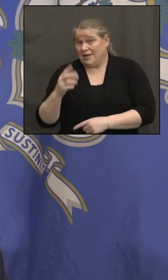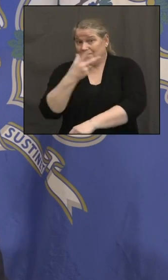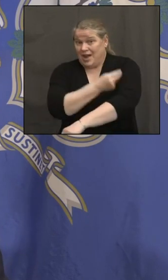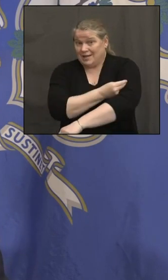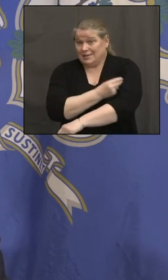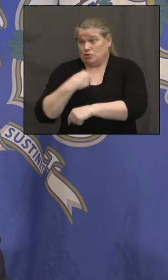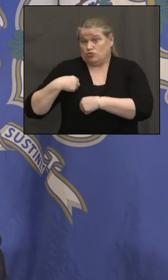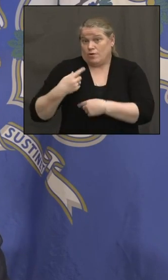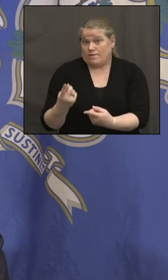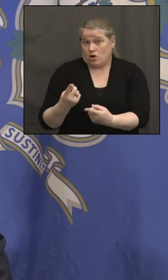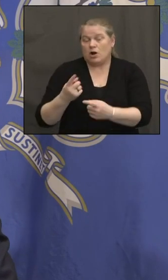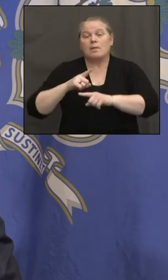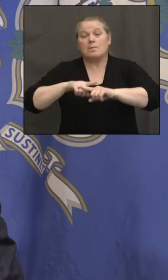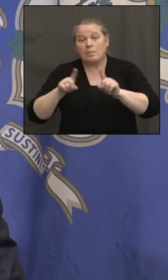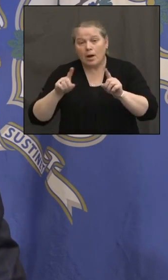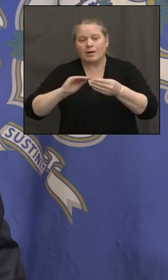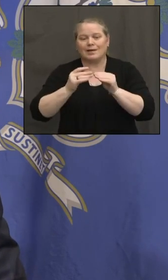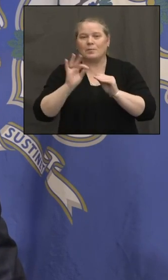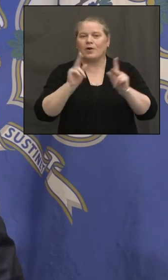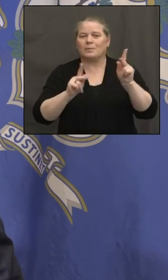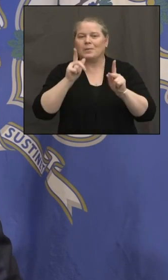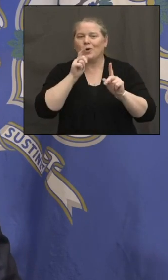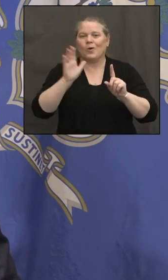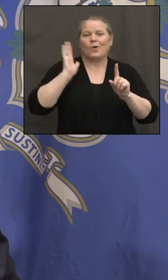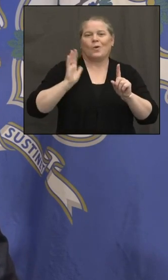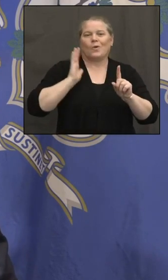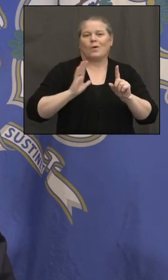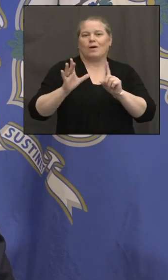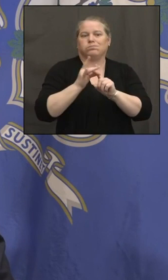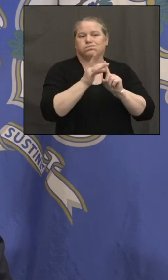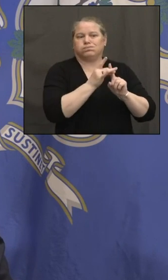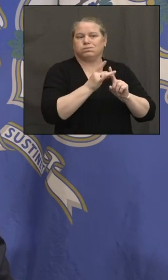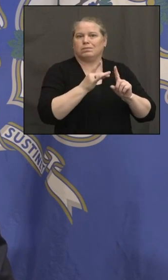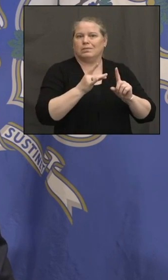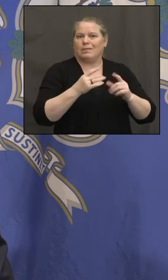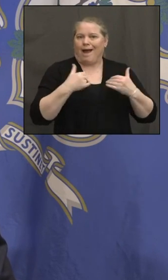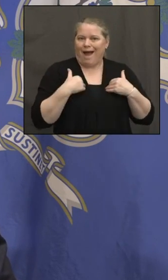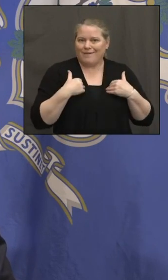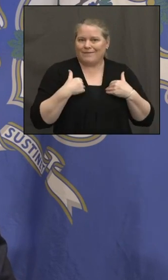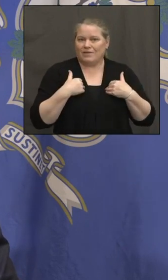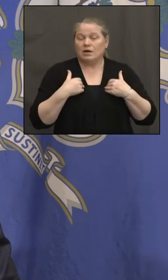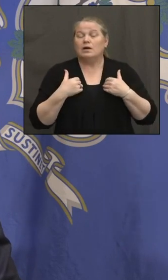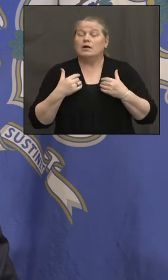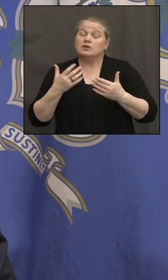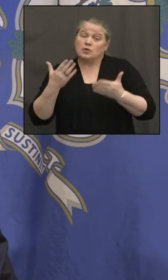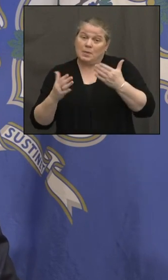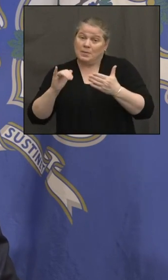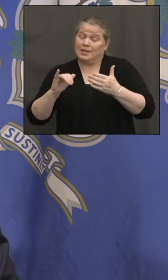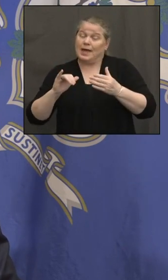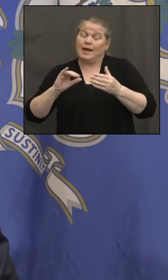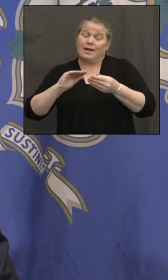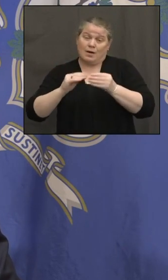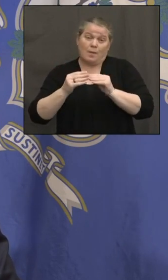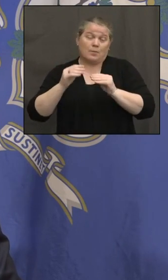number of people who've been previously infected. So that could mean that we're getting closer to that number, we're we know right now.